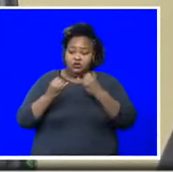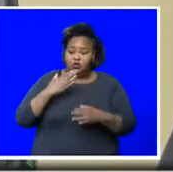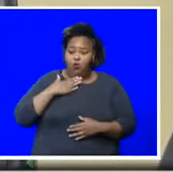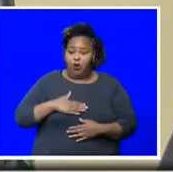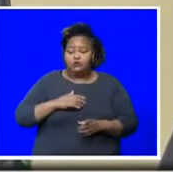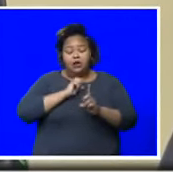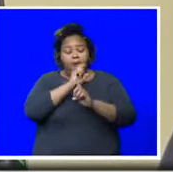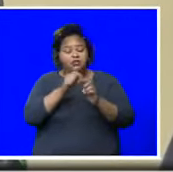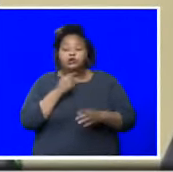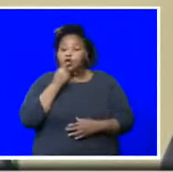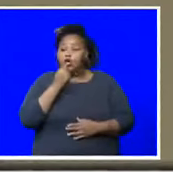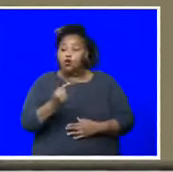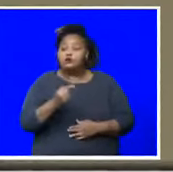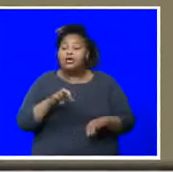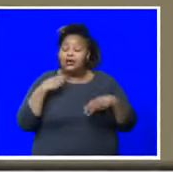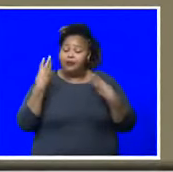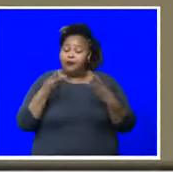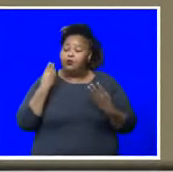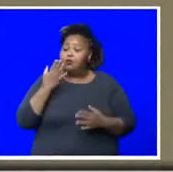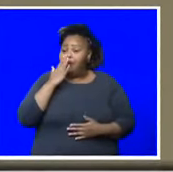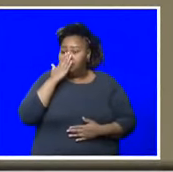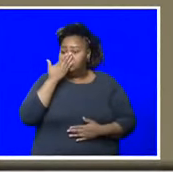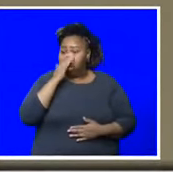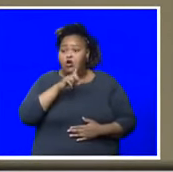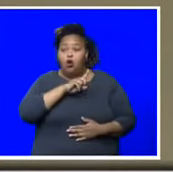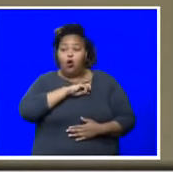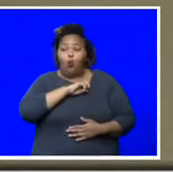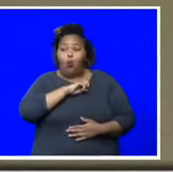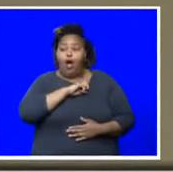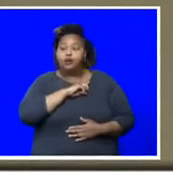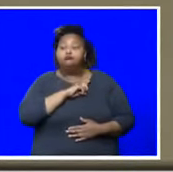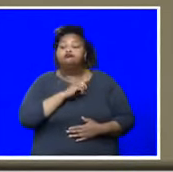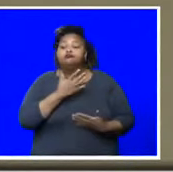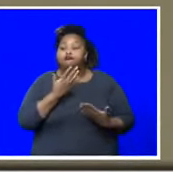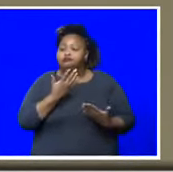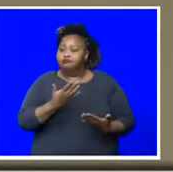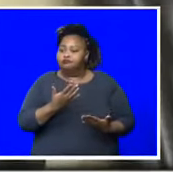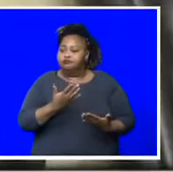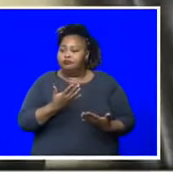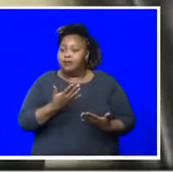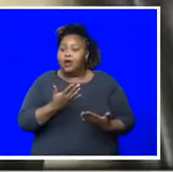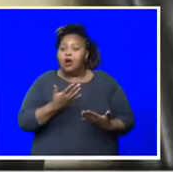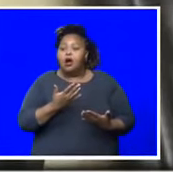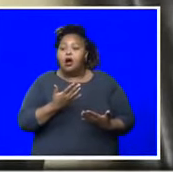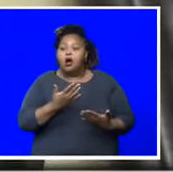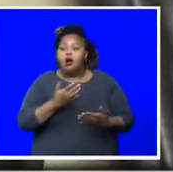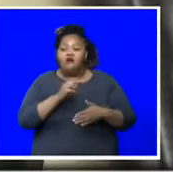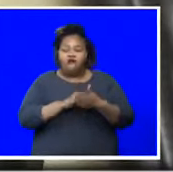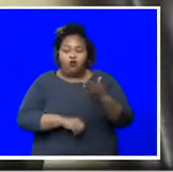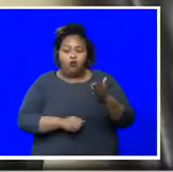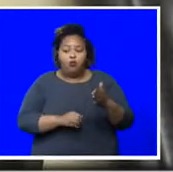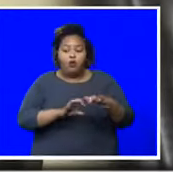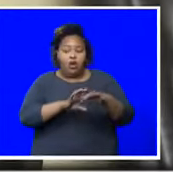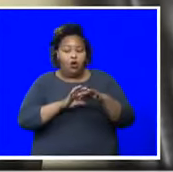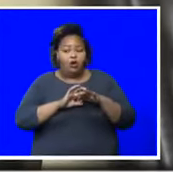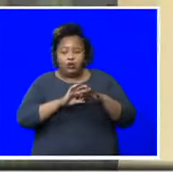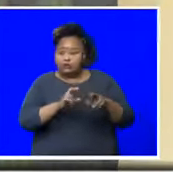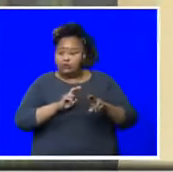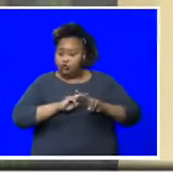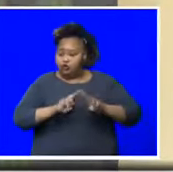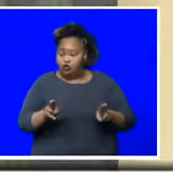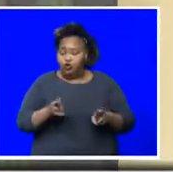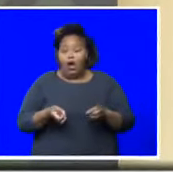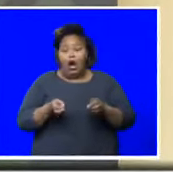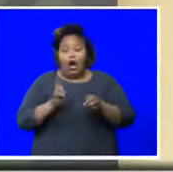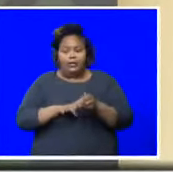laba abadigebengu njengoba bangaveli kuleli bandla. Mahlalela uthi sive asicaphele lo mnye make lo tibita ngamake